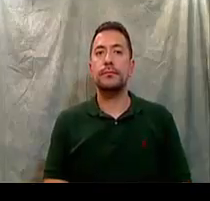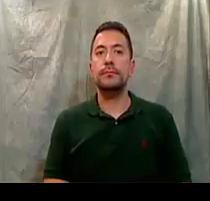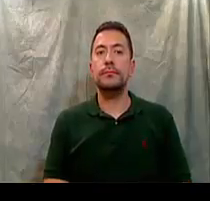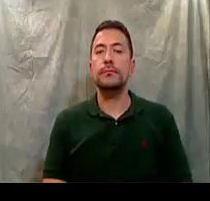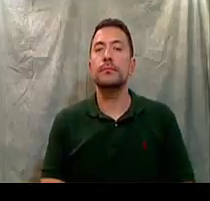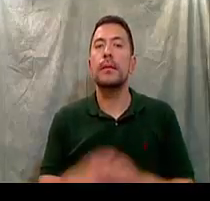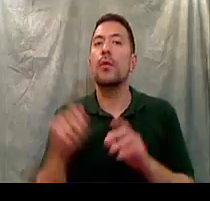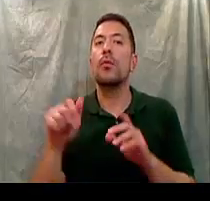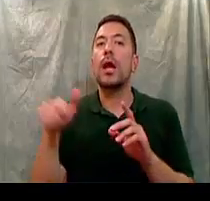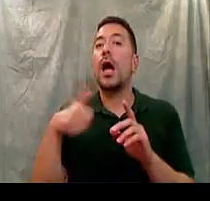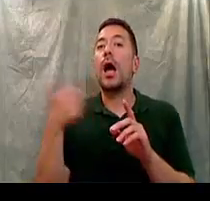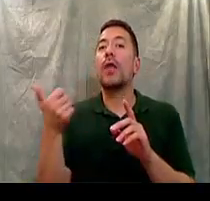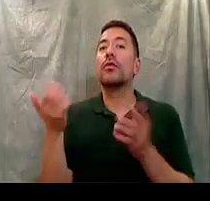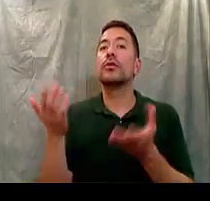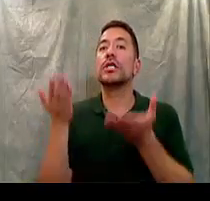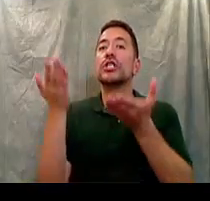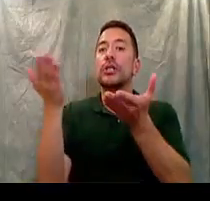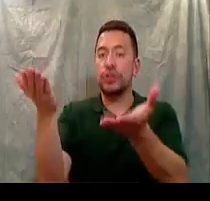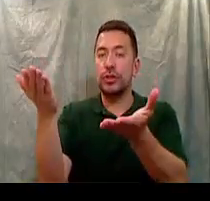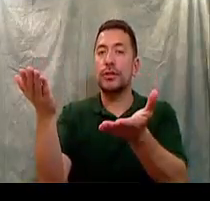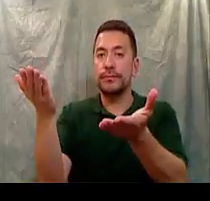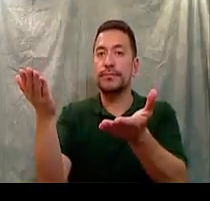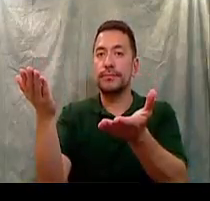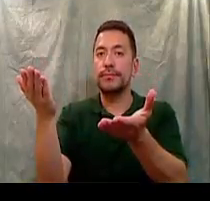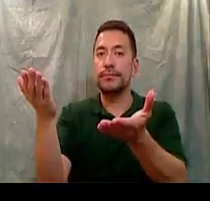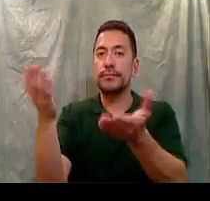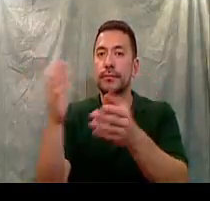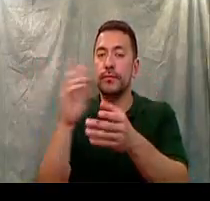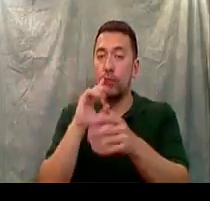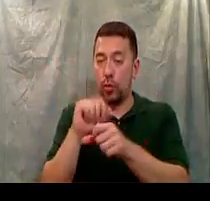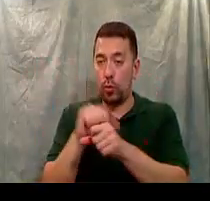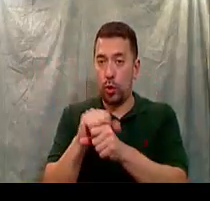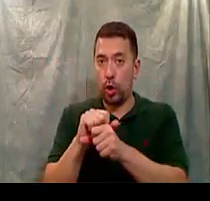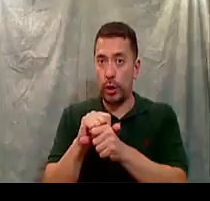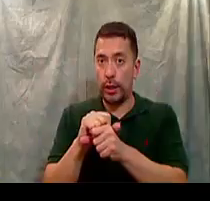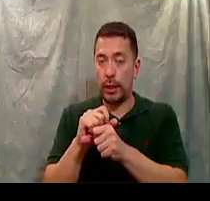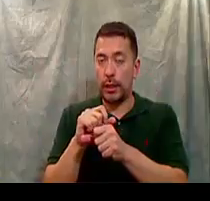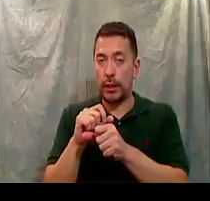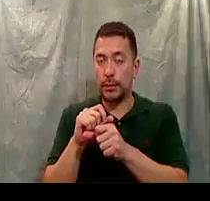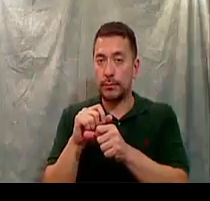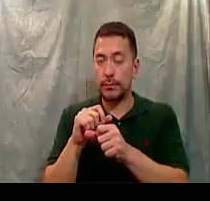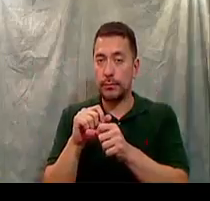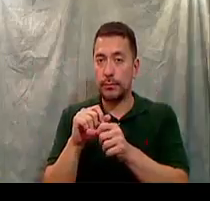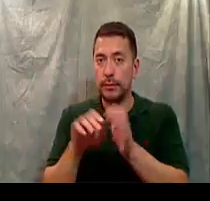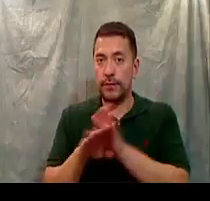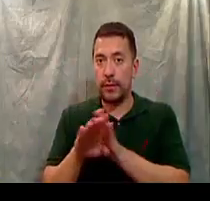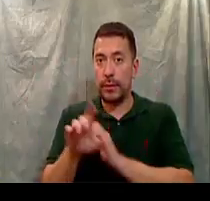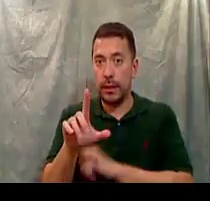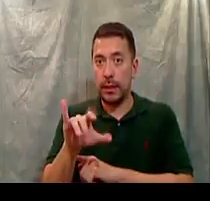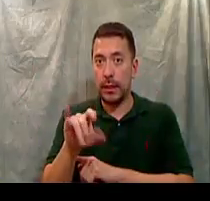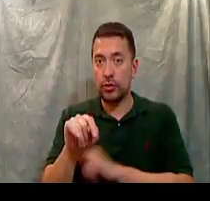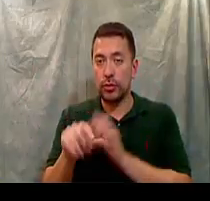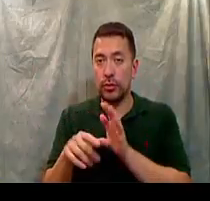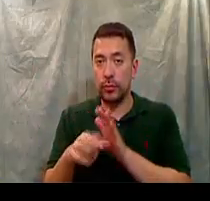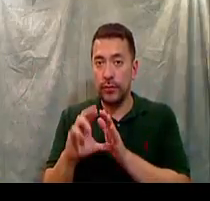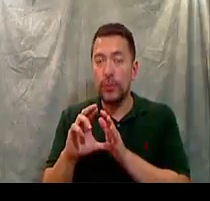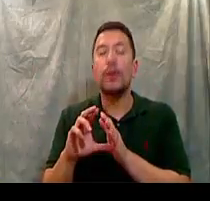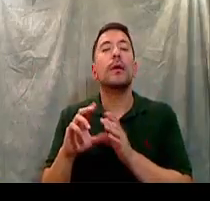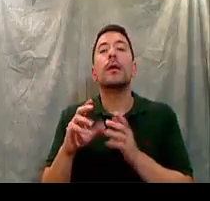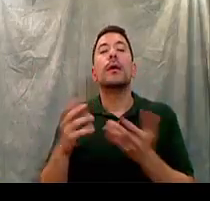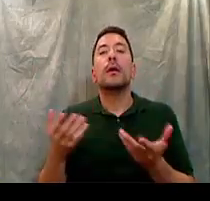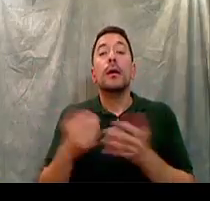Now, another suggestion as you get this work done around the literature review is the idea of